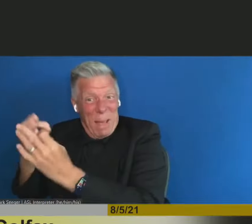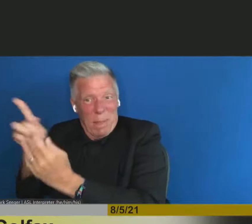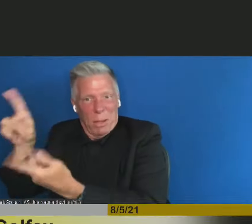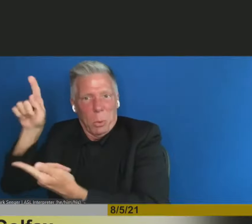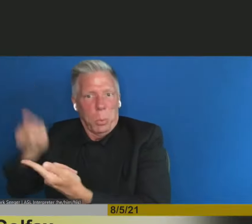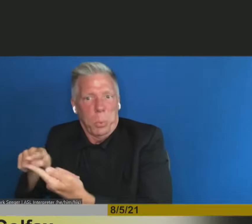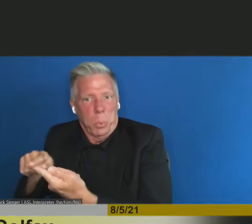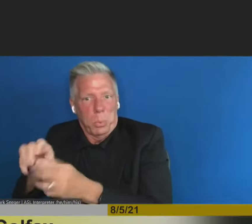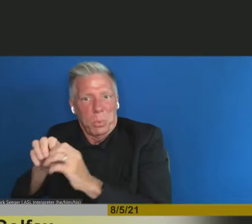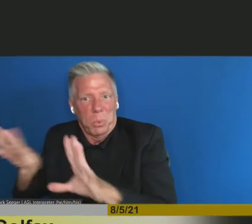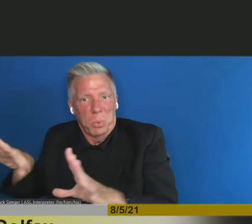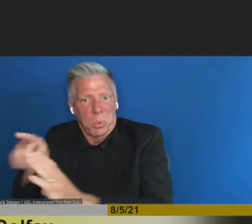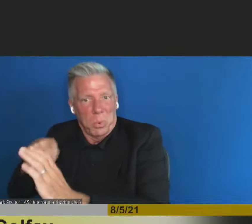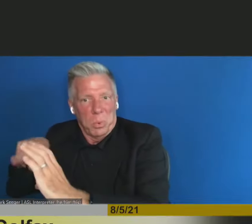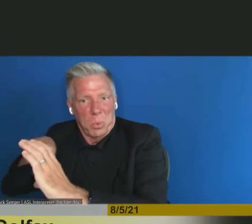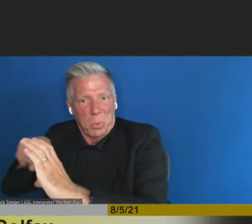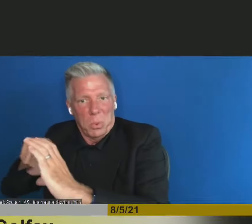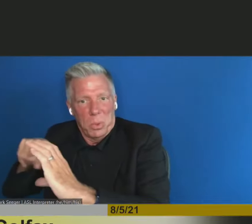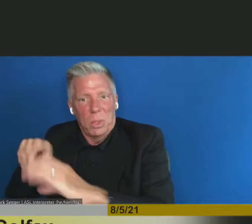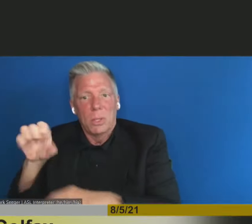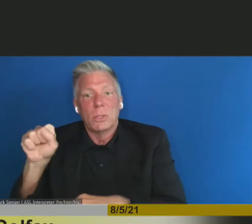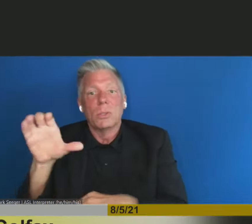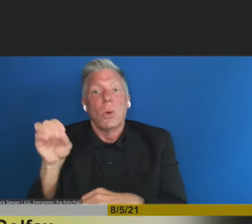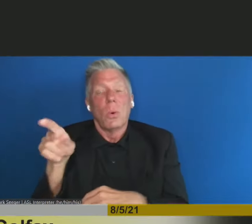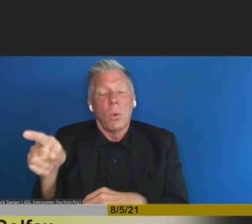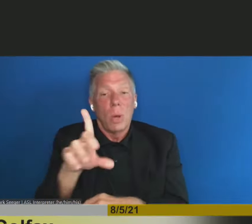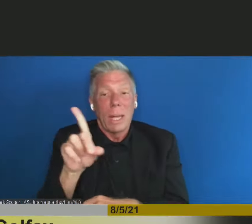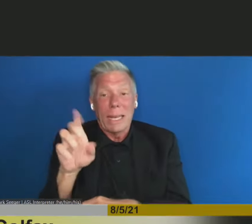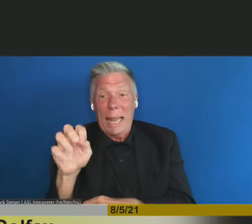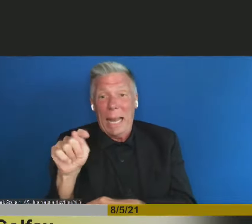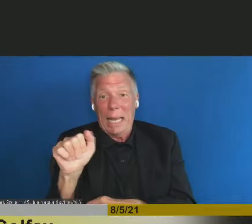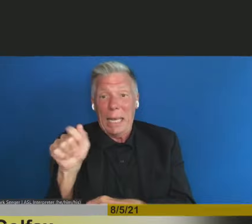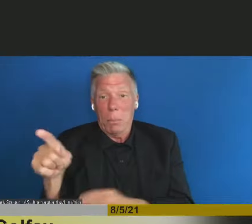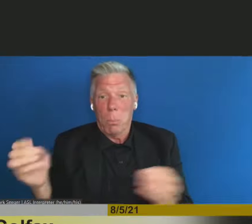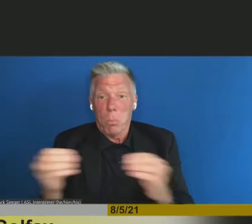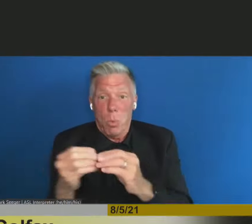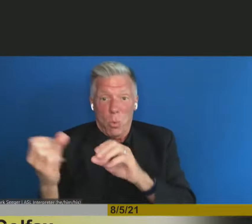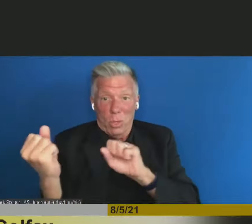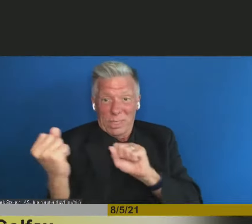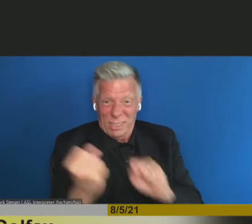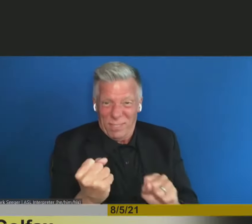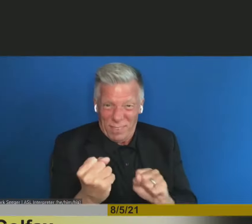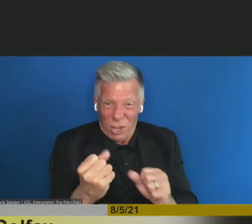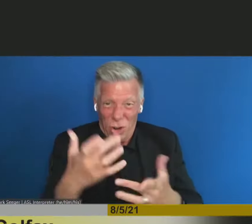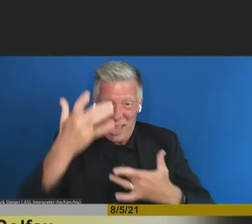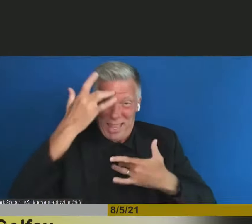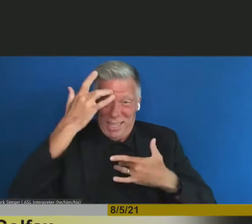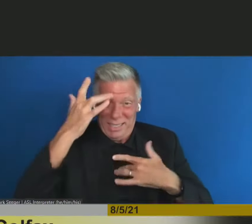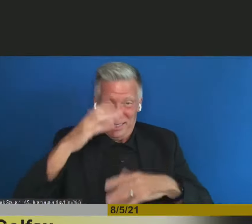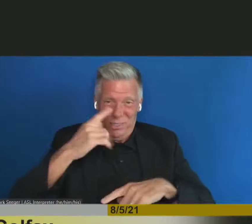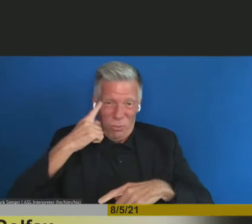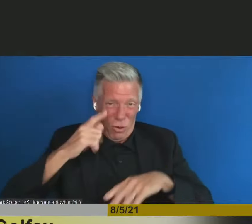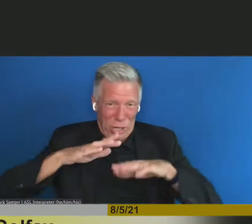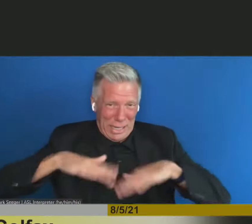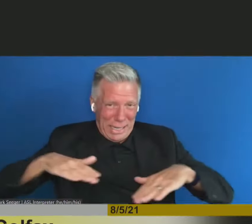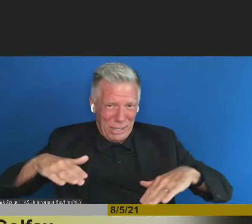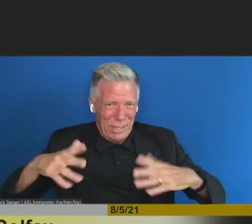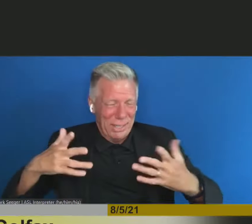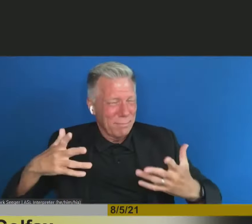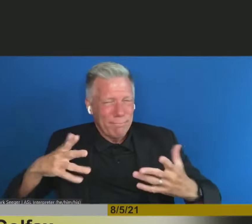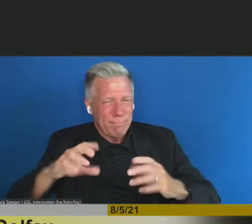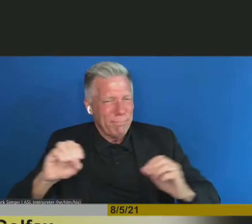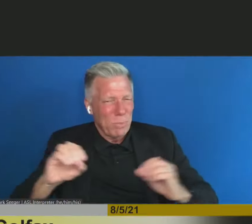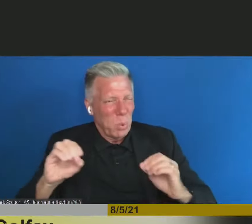whether Delta causes more severe illness among kids, there's not definitive data on